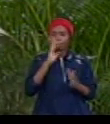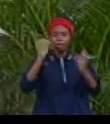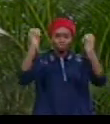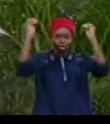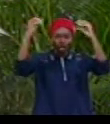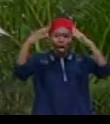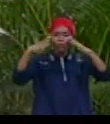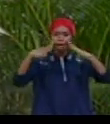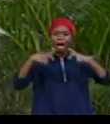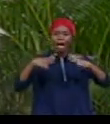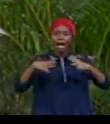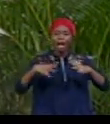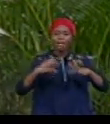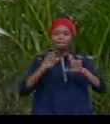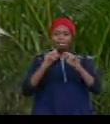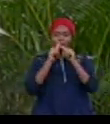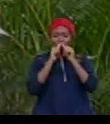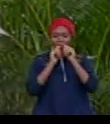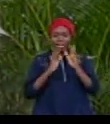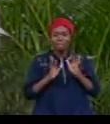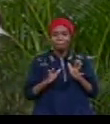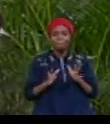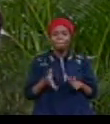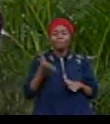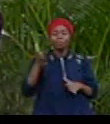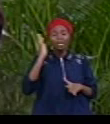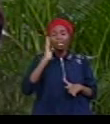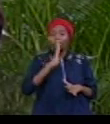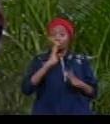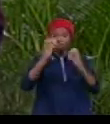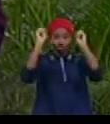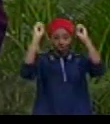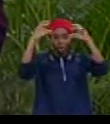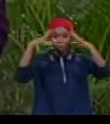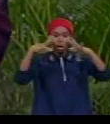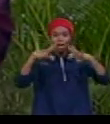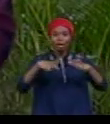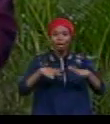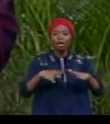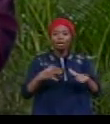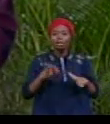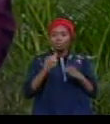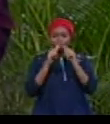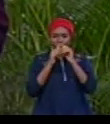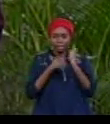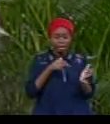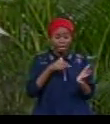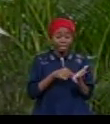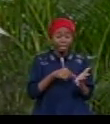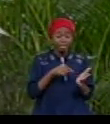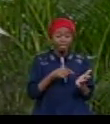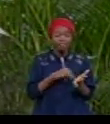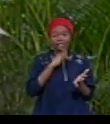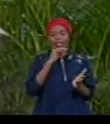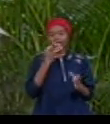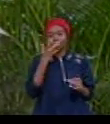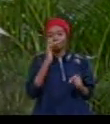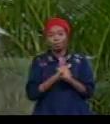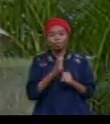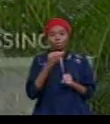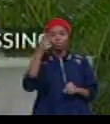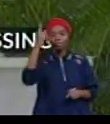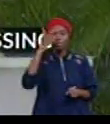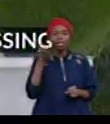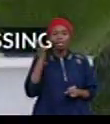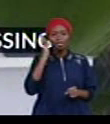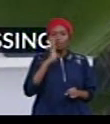Blessing. There shall be showers of blessing. This is a promise of love. There shall